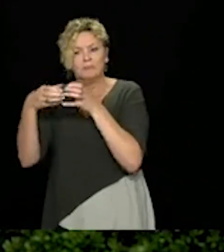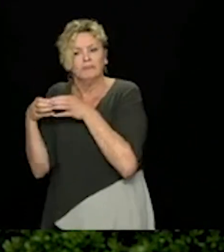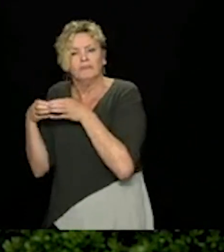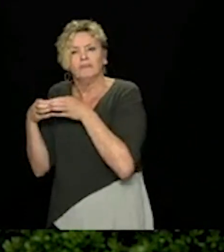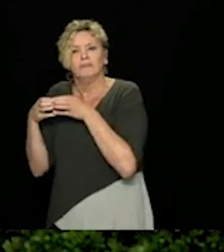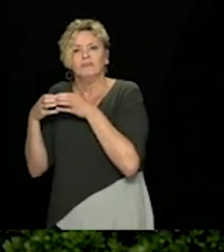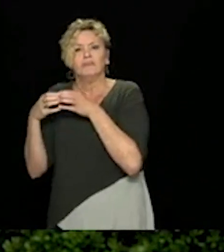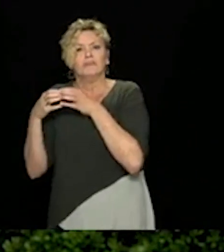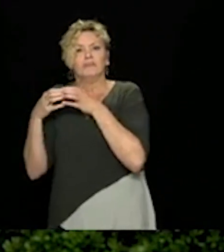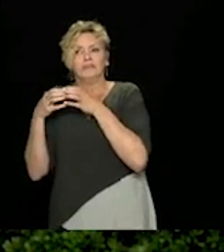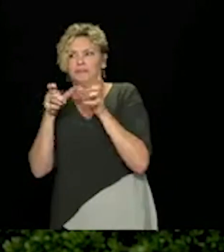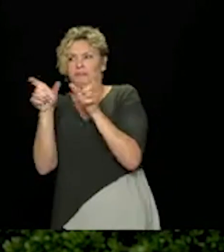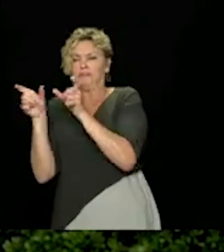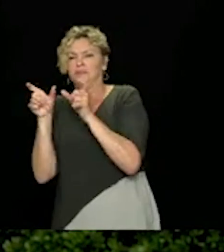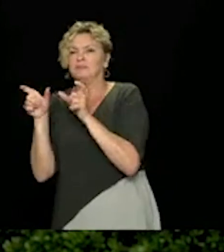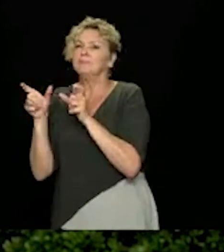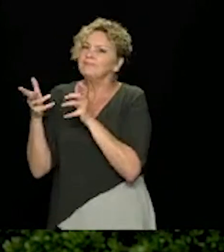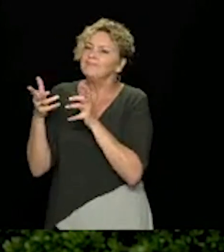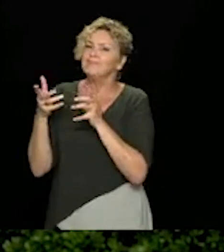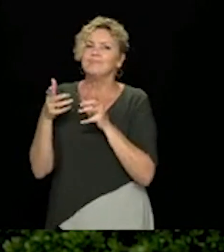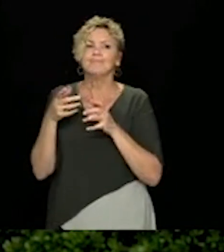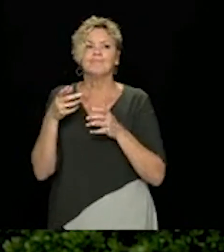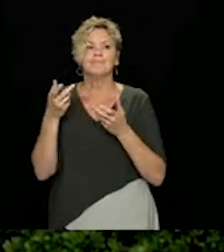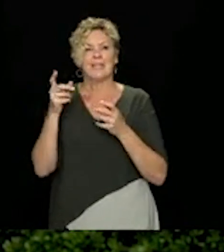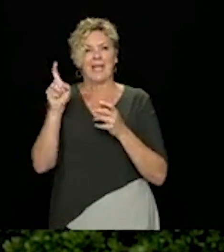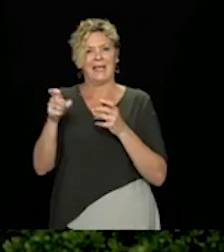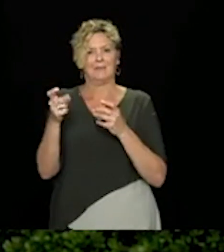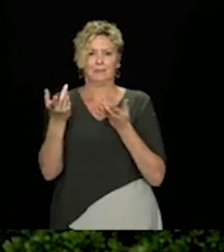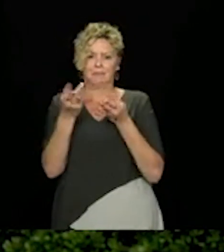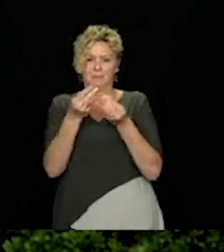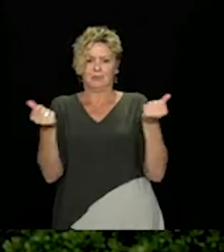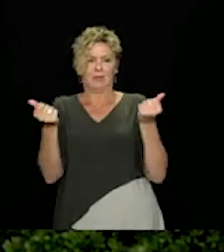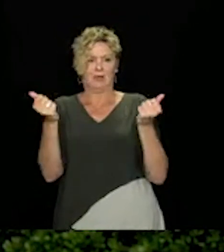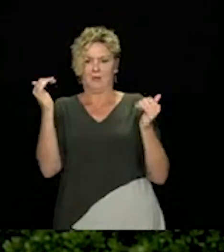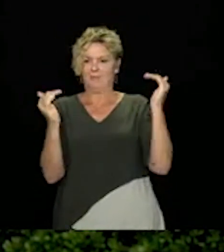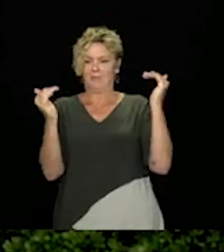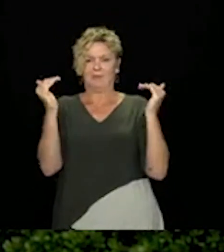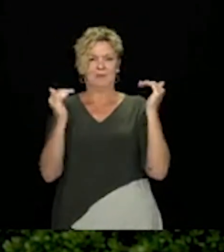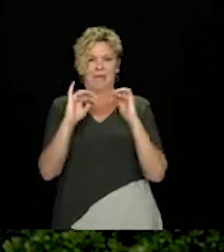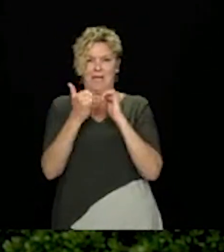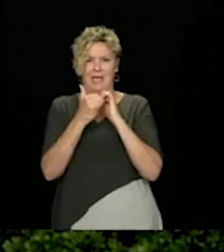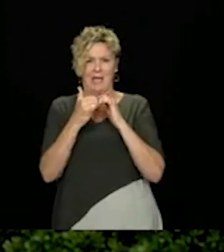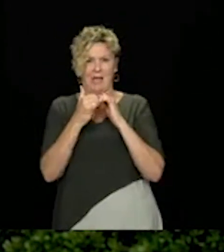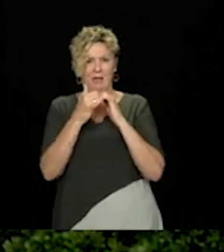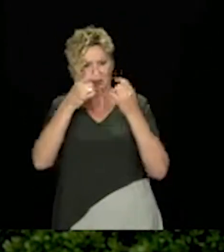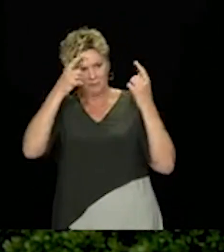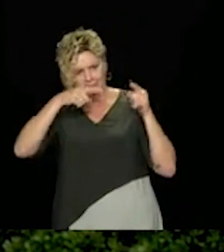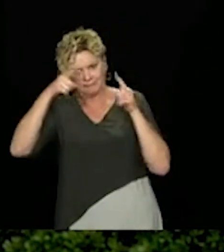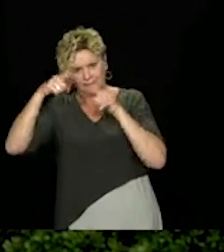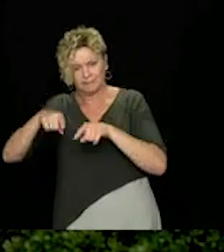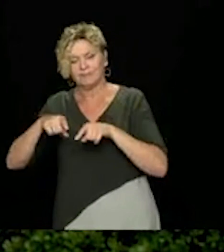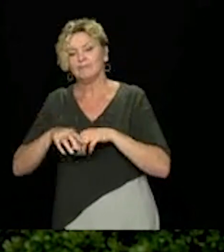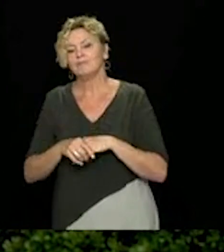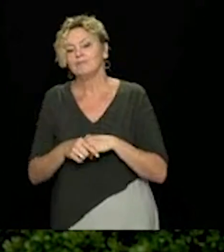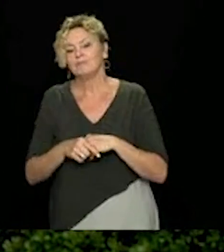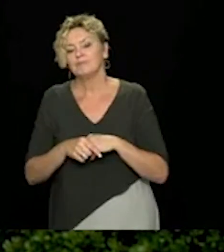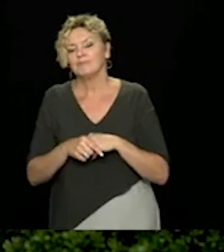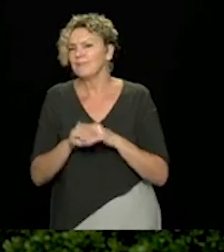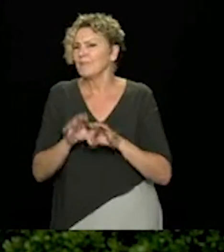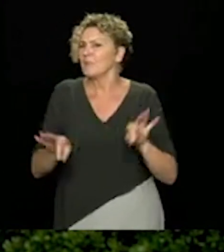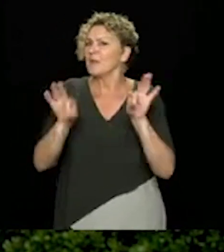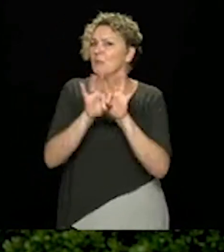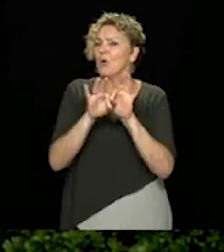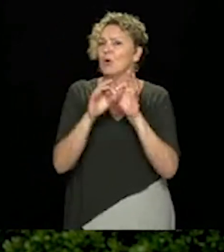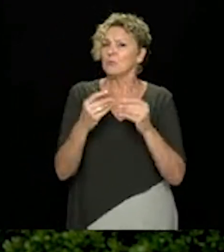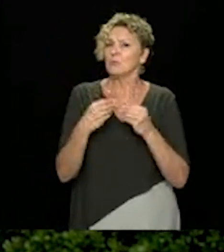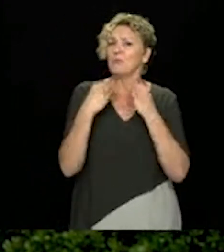find the best way to make sure we're meeting all of the tests. The test of protecting public health, the test of protecting Indigenous communities, but